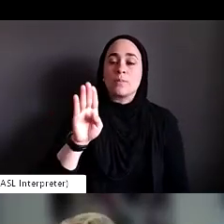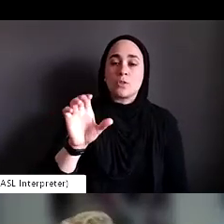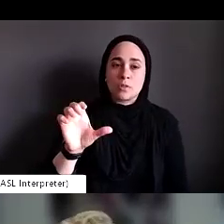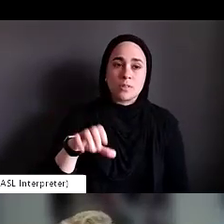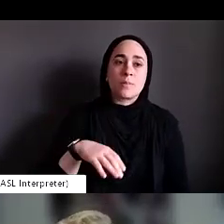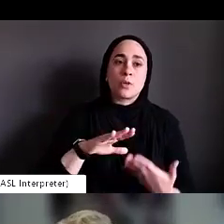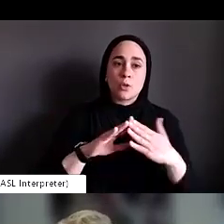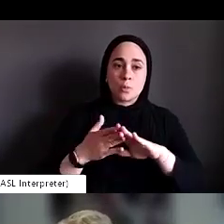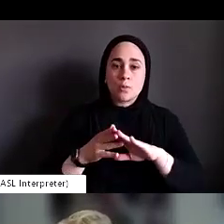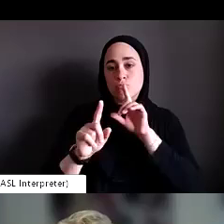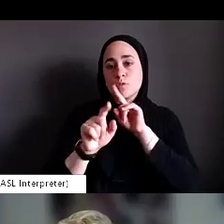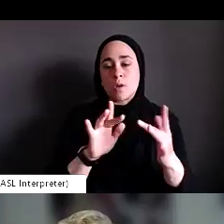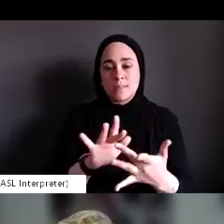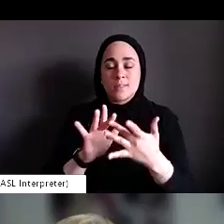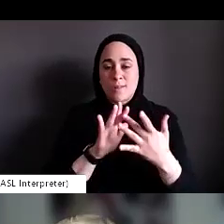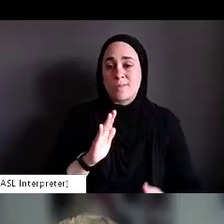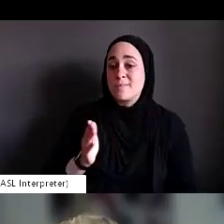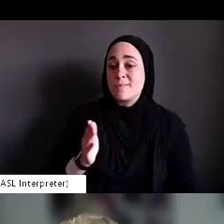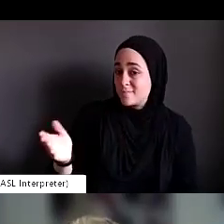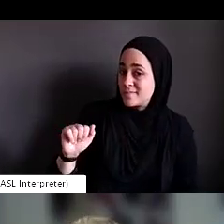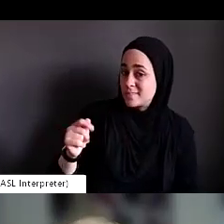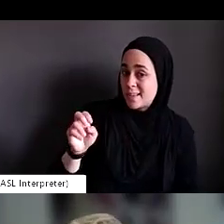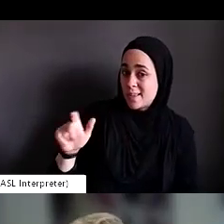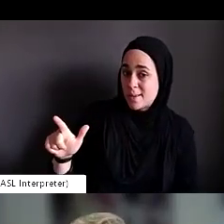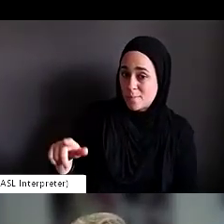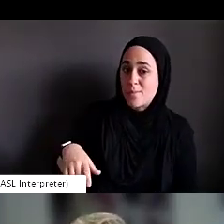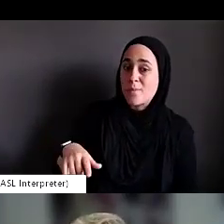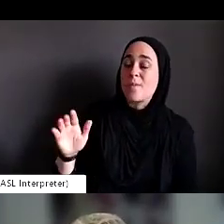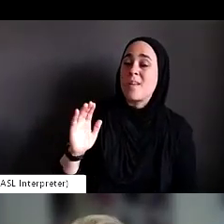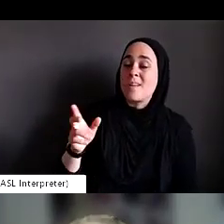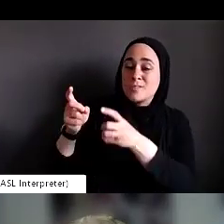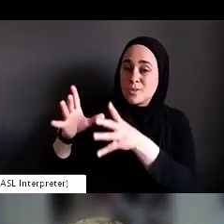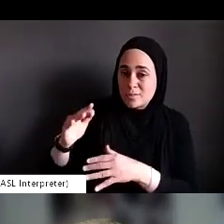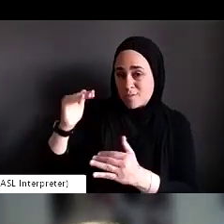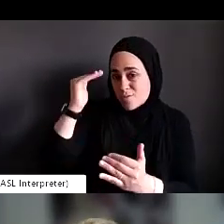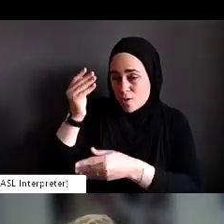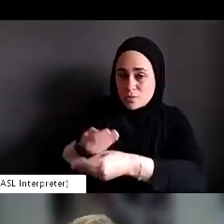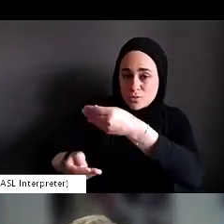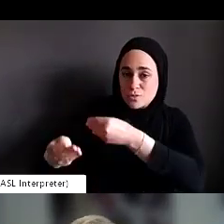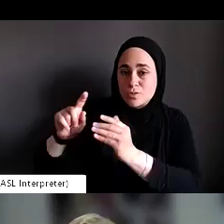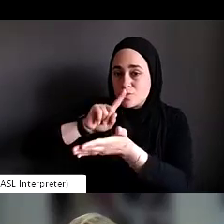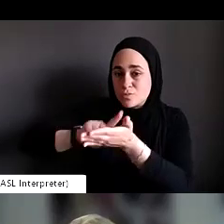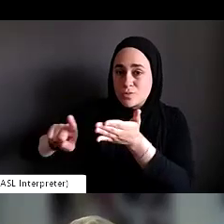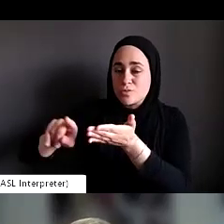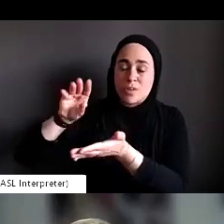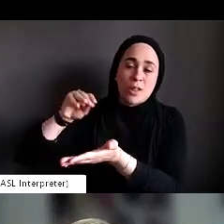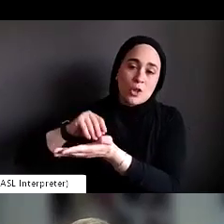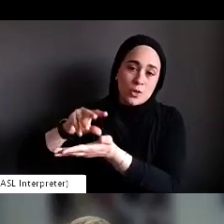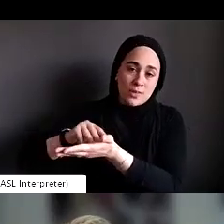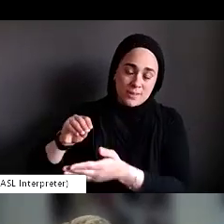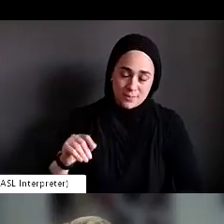like to introduce my colleague, April Struthers, who is our Director of Knowledge Exchange, Research and Learning.